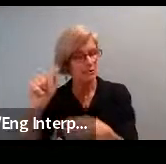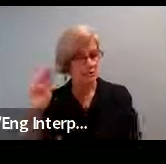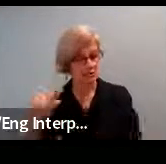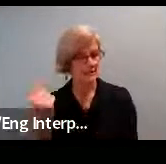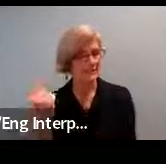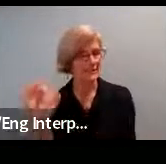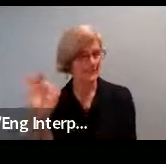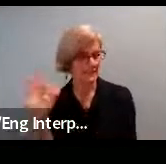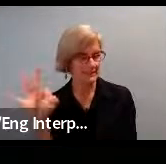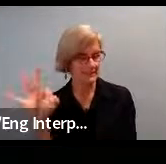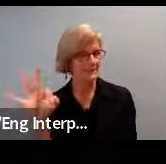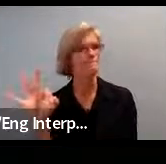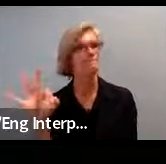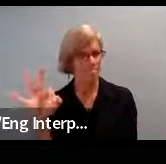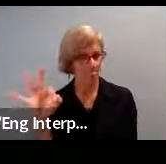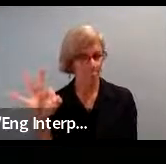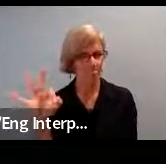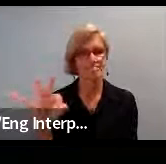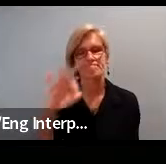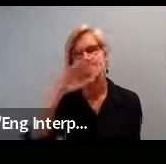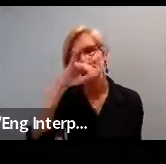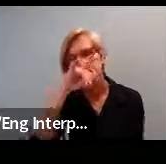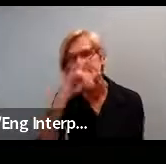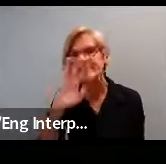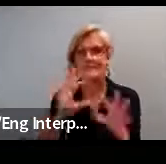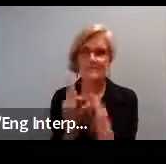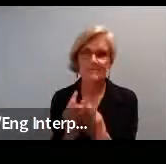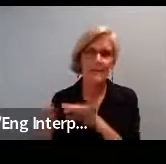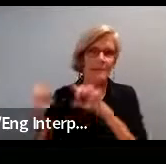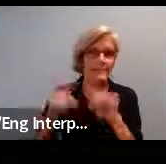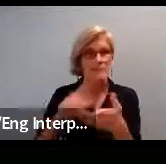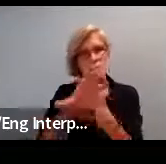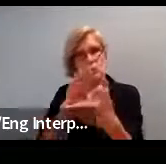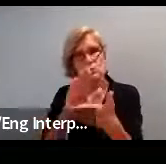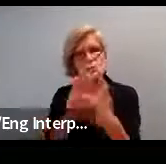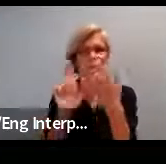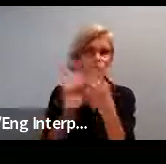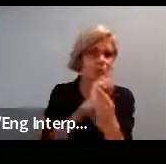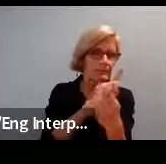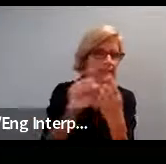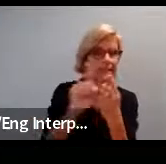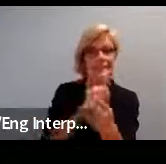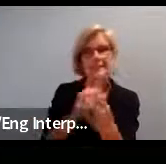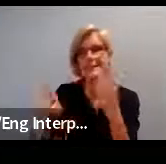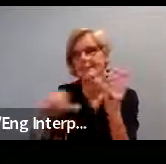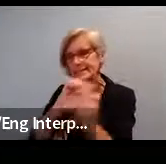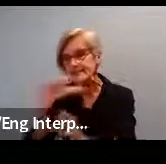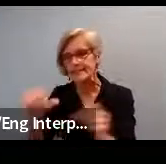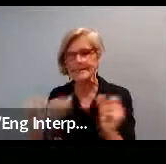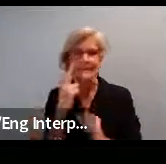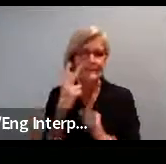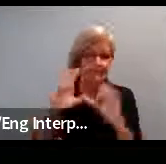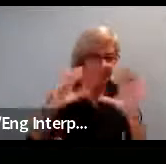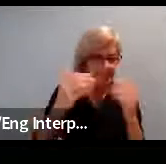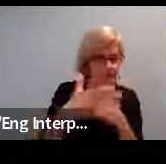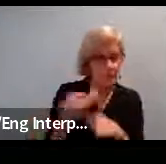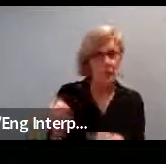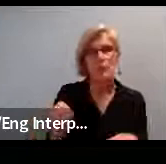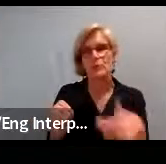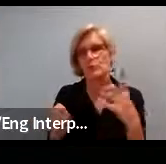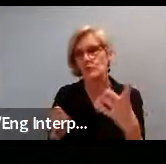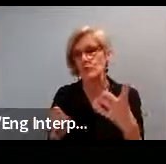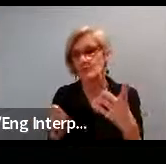where the kids and families can come on campus, meet teachers, see their classroom, drop supplies, and see their